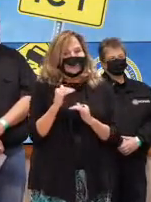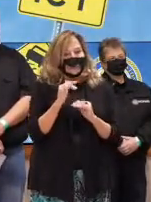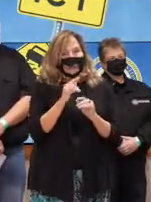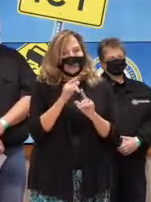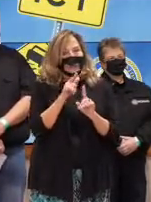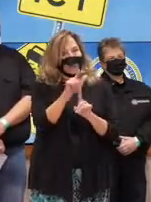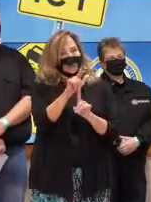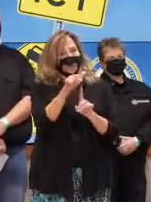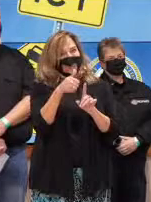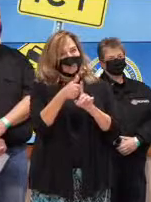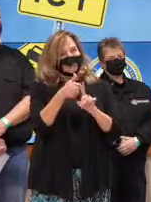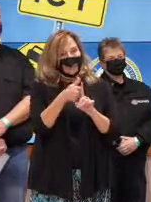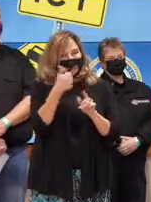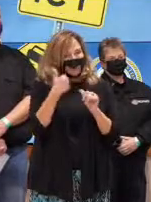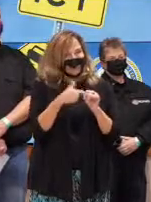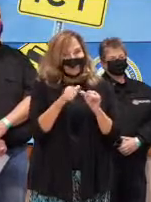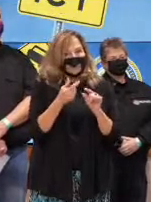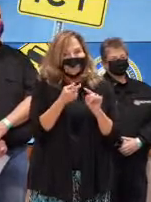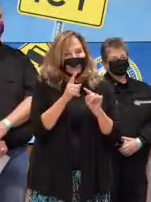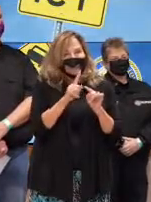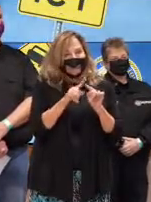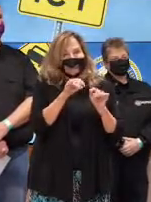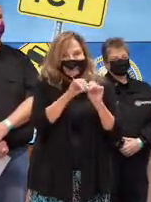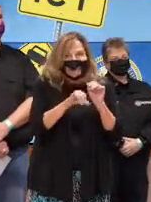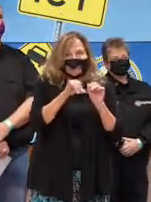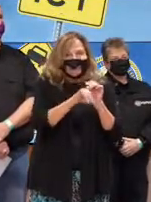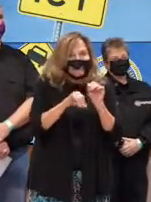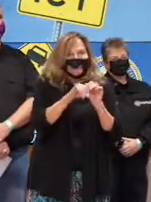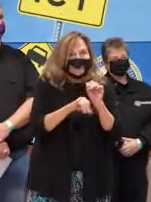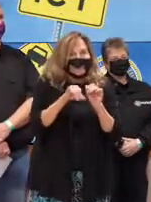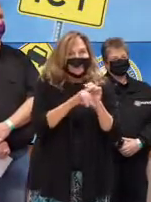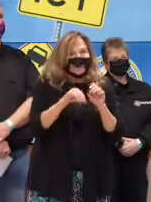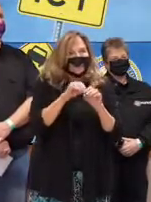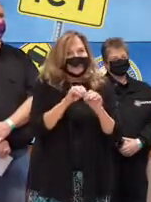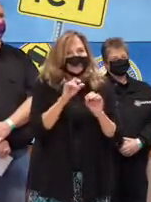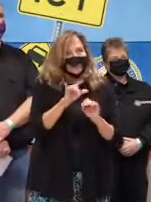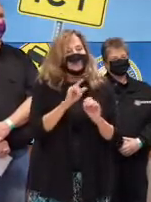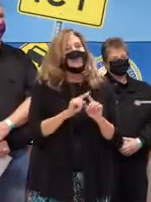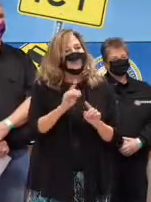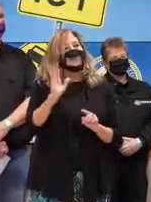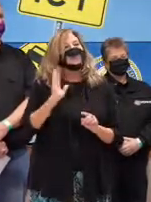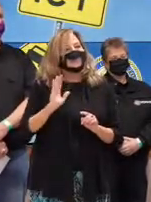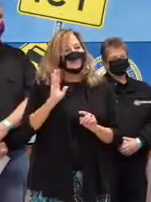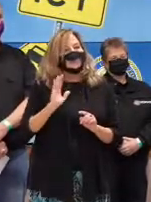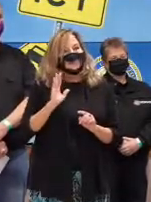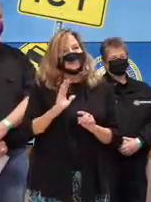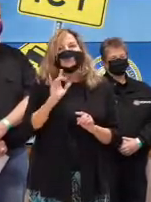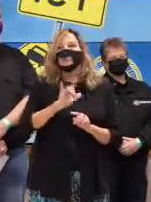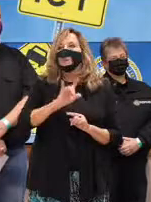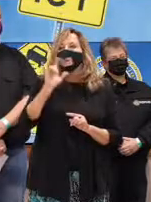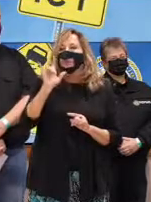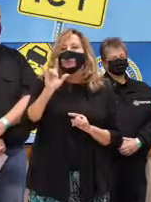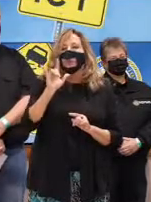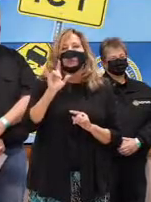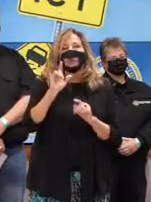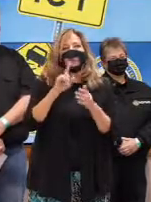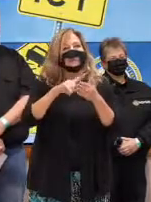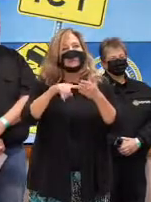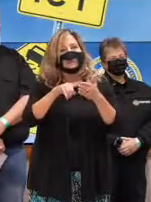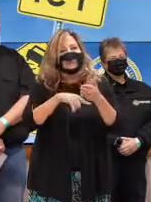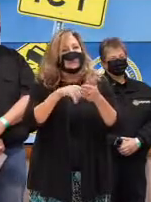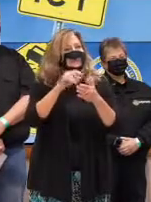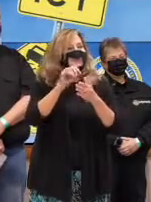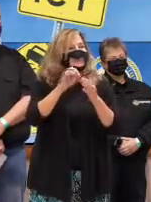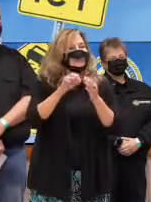airports to serve as shelters or holding places. In the past, your plane didn't show or was delayed,